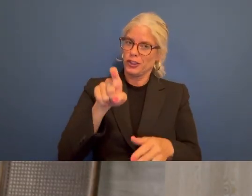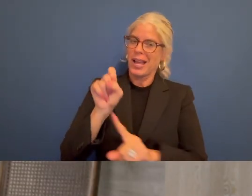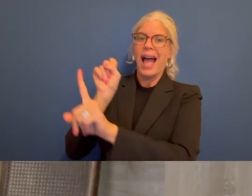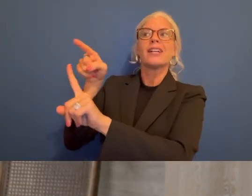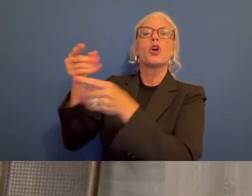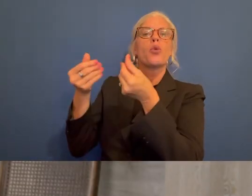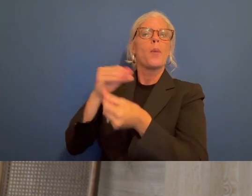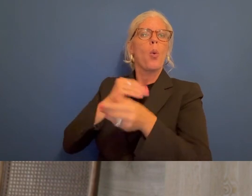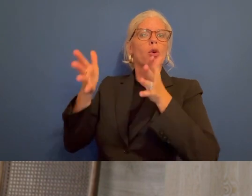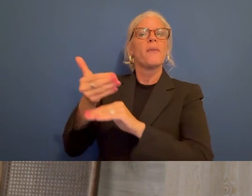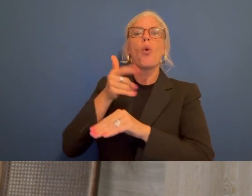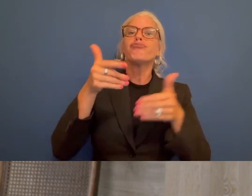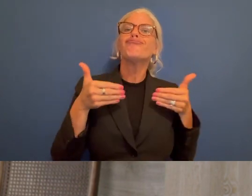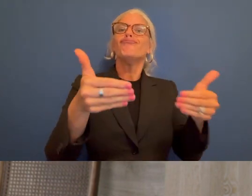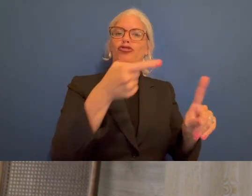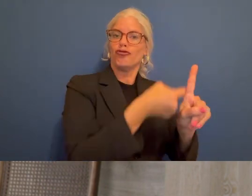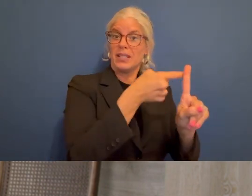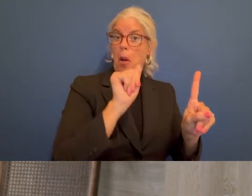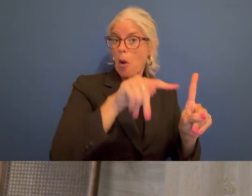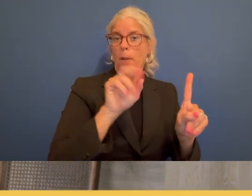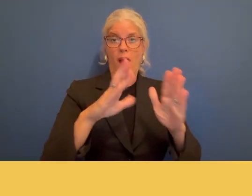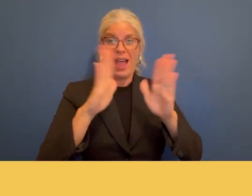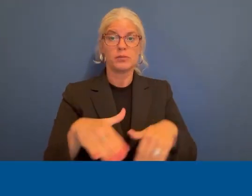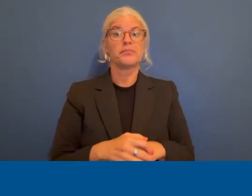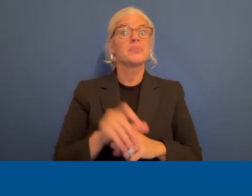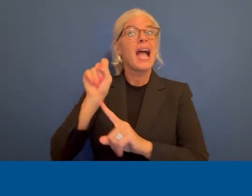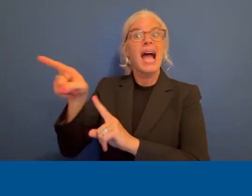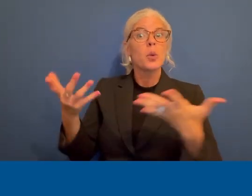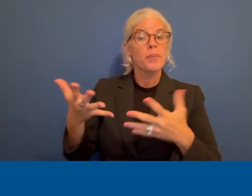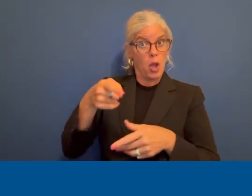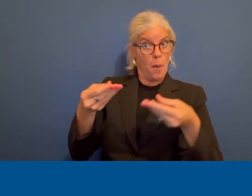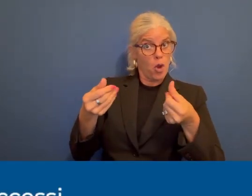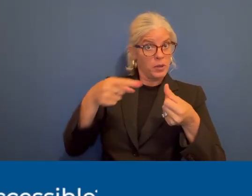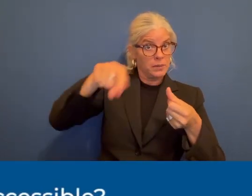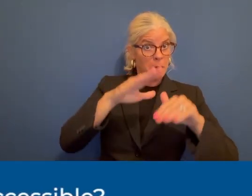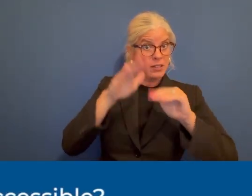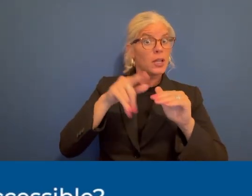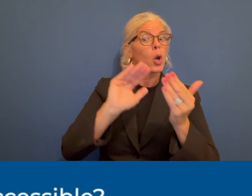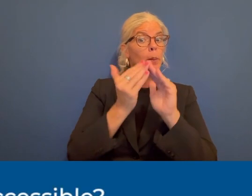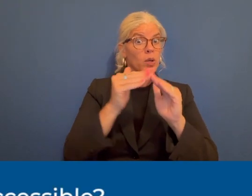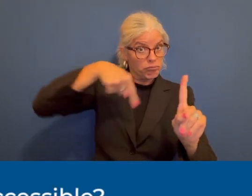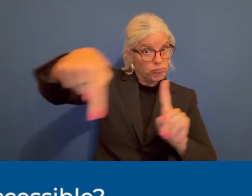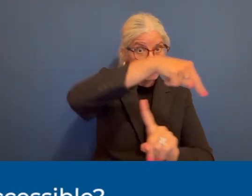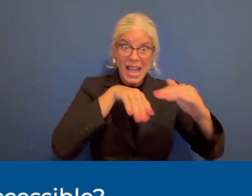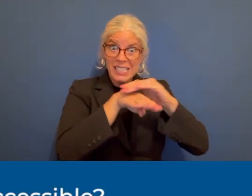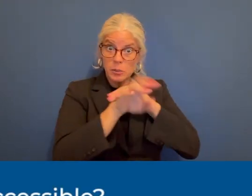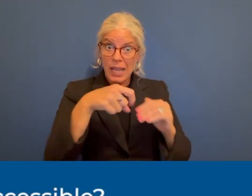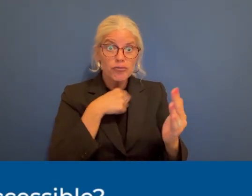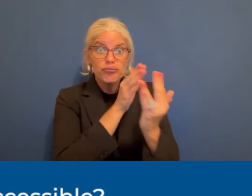consider asking a property owner before renting an apartment or a house. Are the property, unit, and community